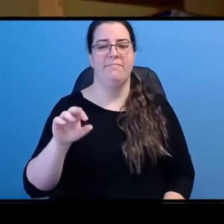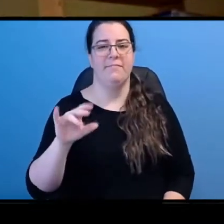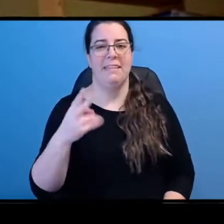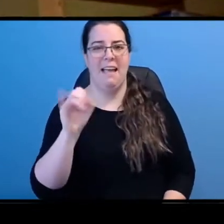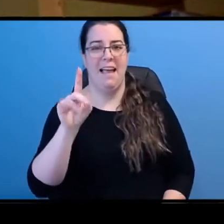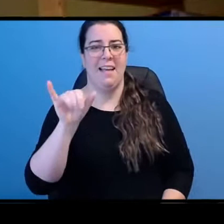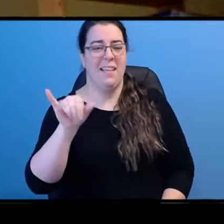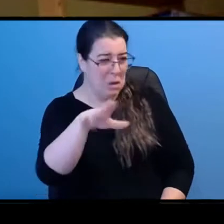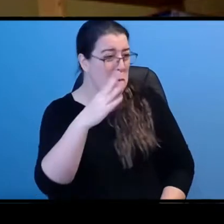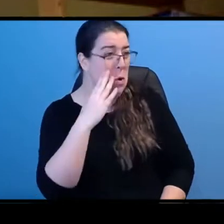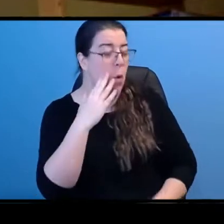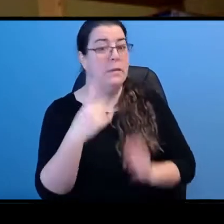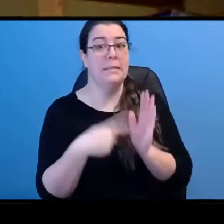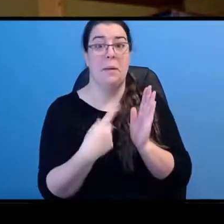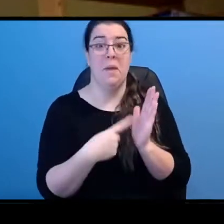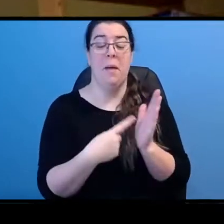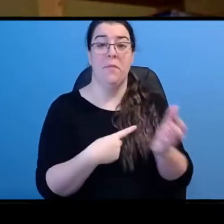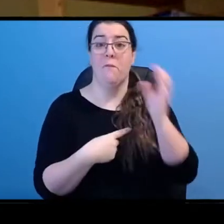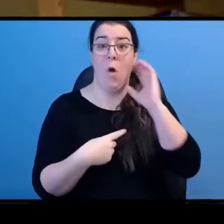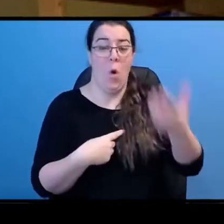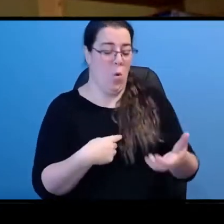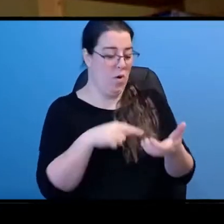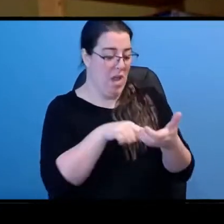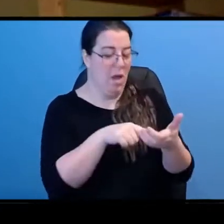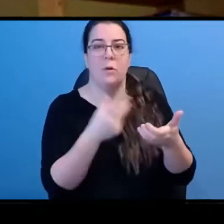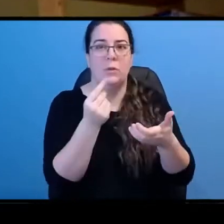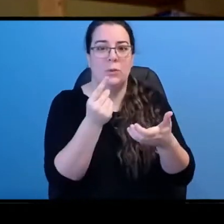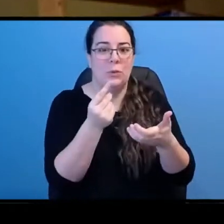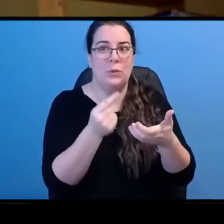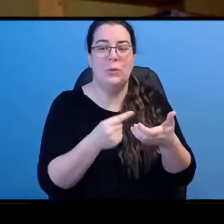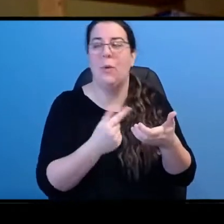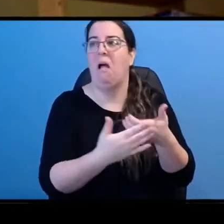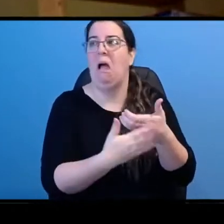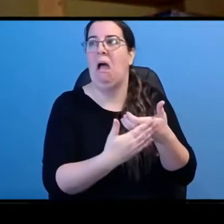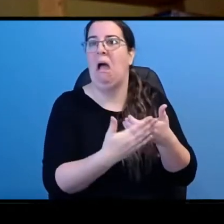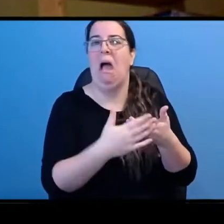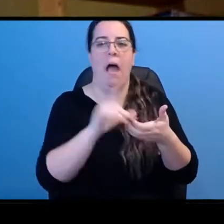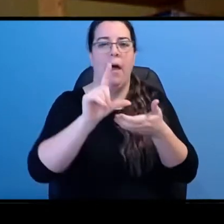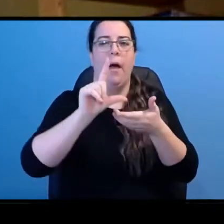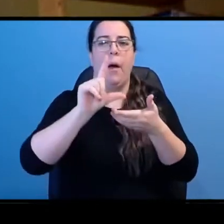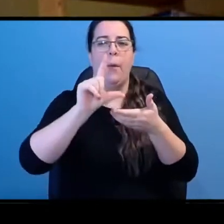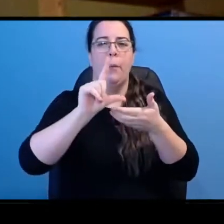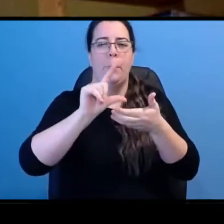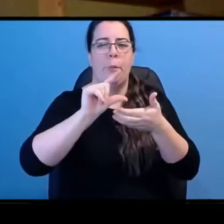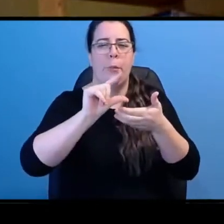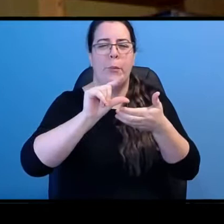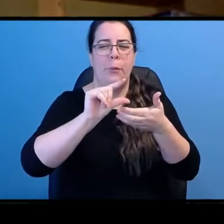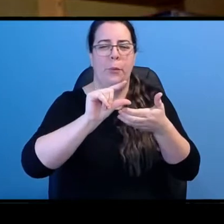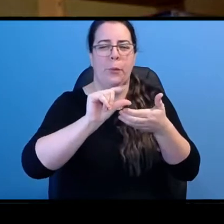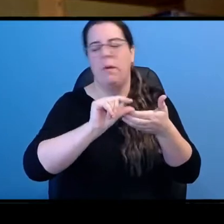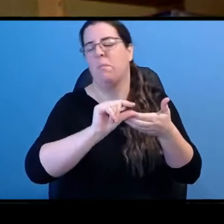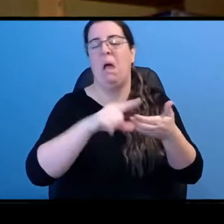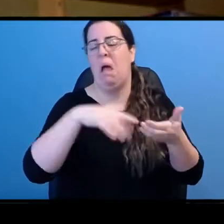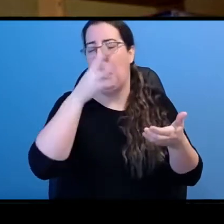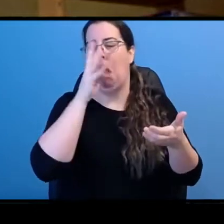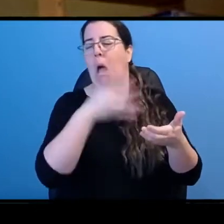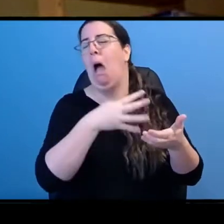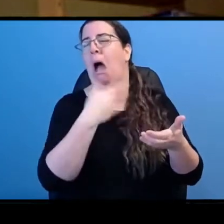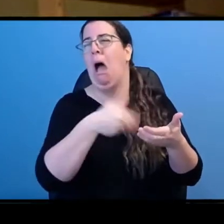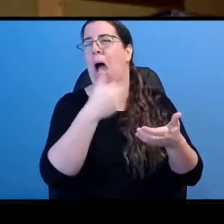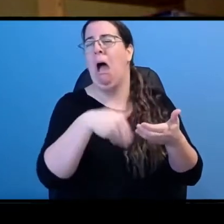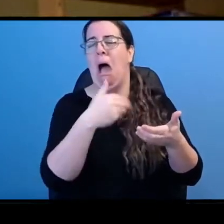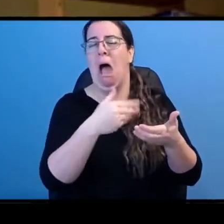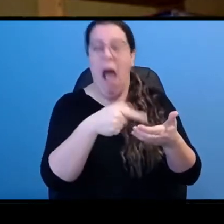of your battery, and then all of a sudden it's red and it's flashed. And you're still ignoring it. You're just going, going, going. So we need to not ignore our